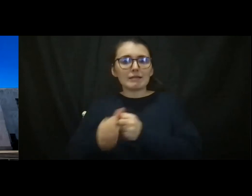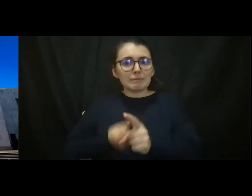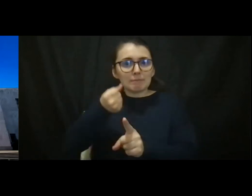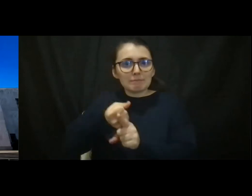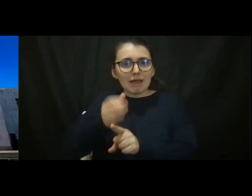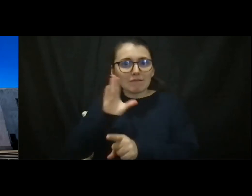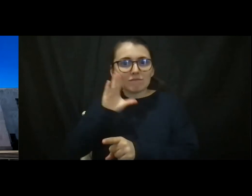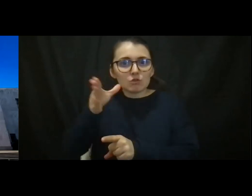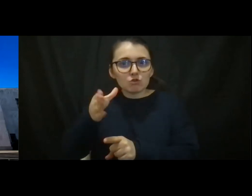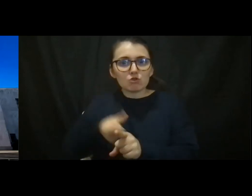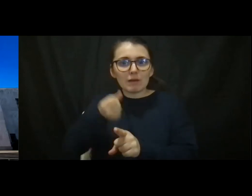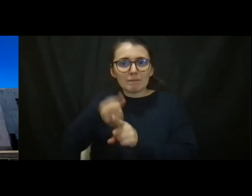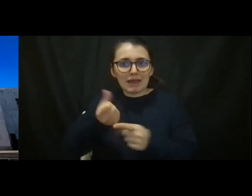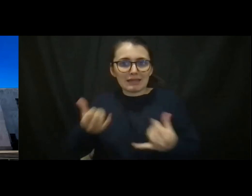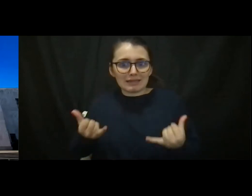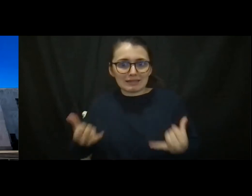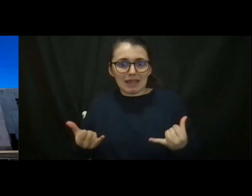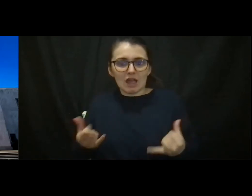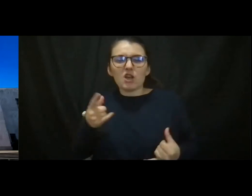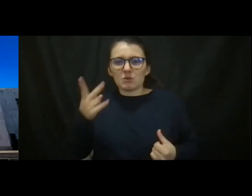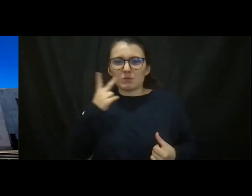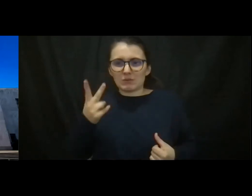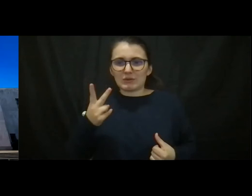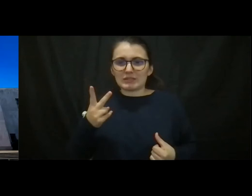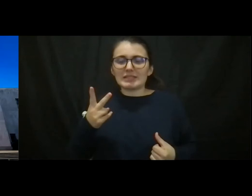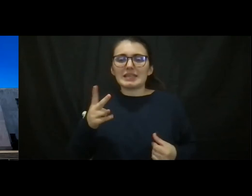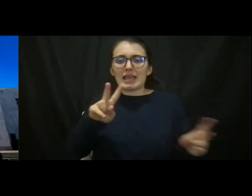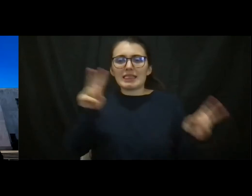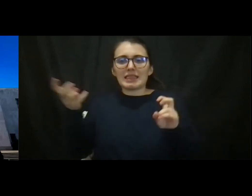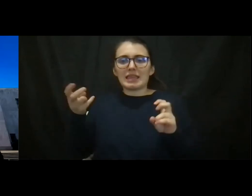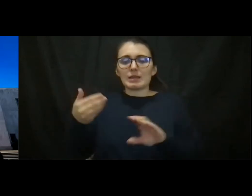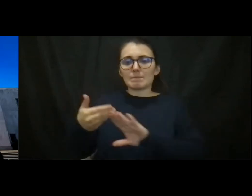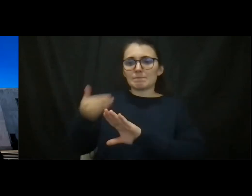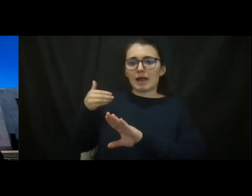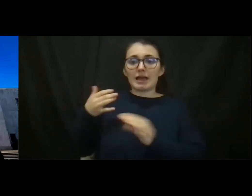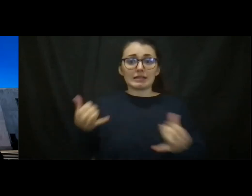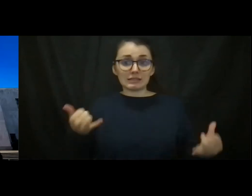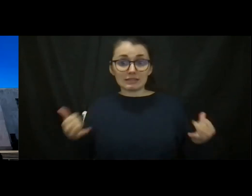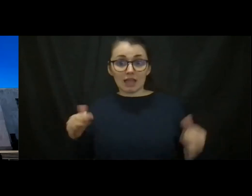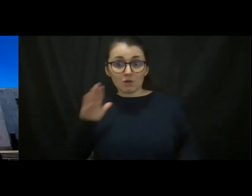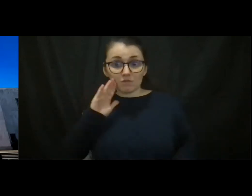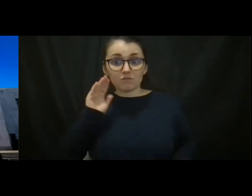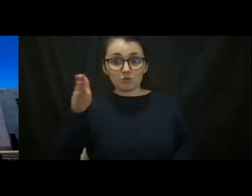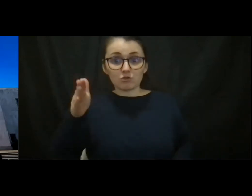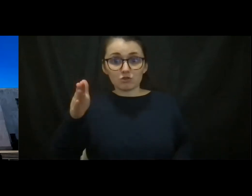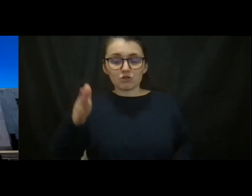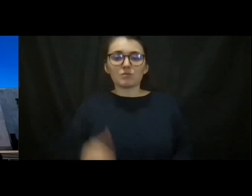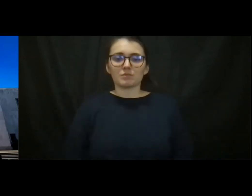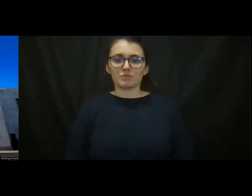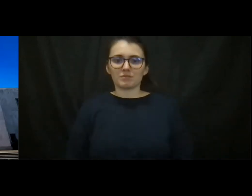our present. And so you're going to see that theme of past, present, and future all throughout the building today. And that's why I like to say we're taking a trip through